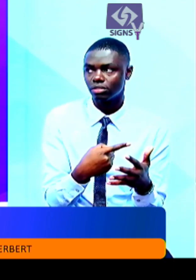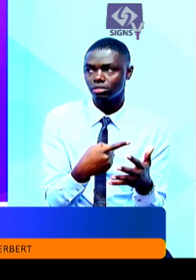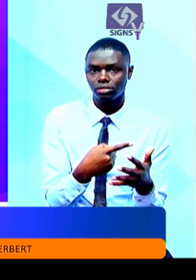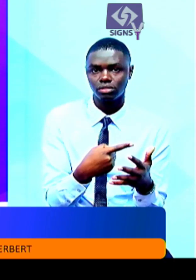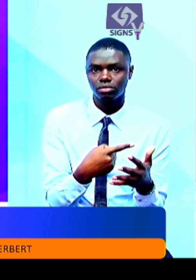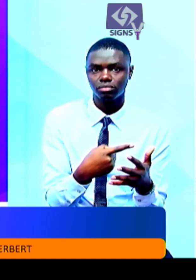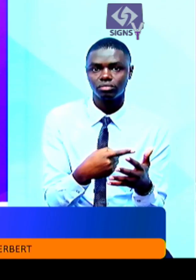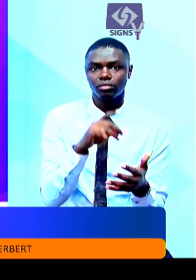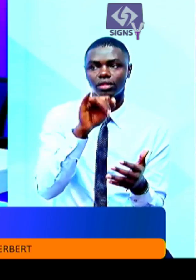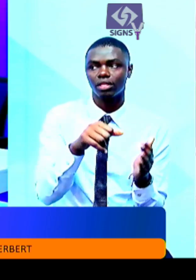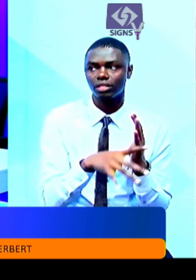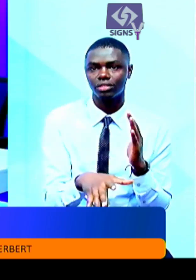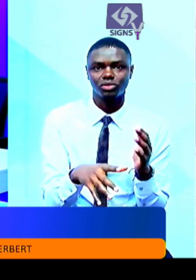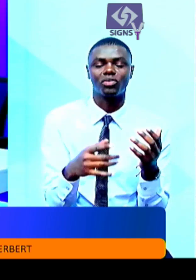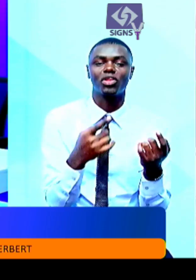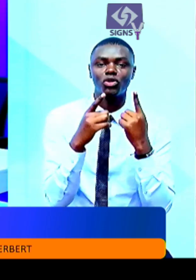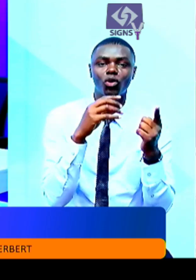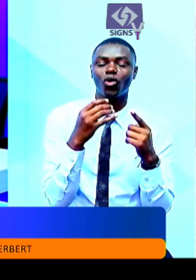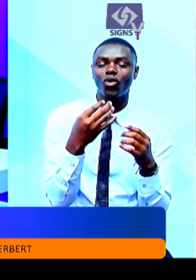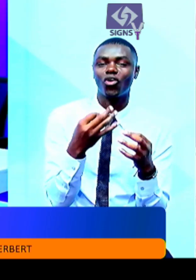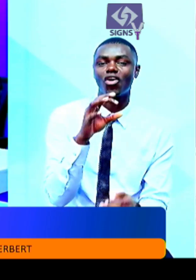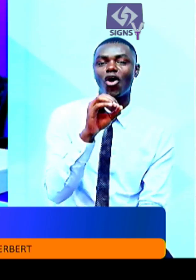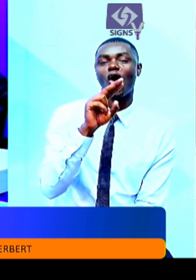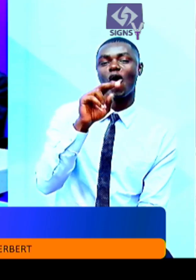it a betrayal? Talk of Onana. Yes, Onana.